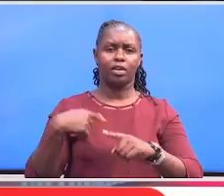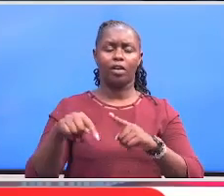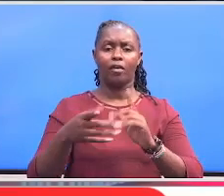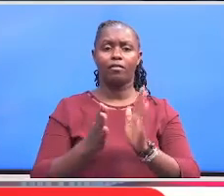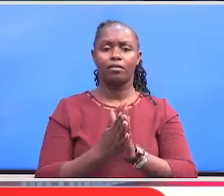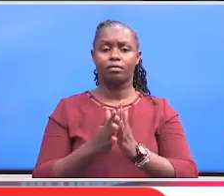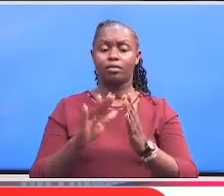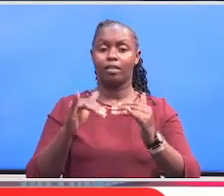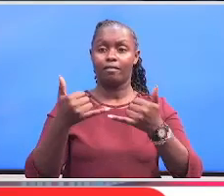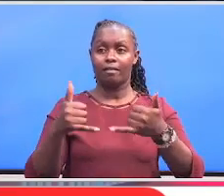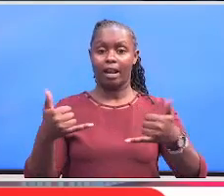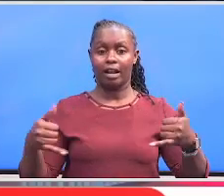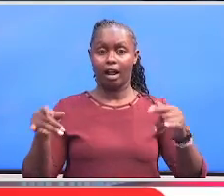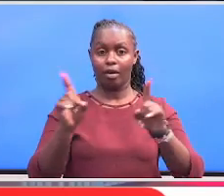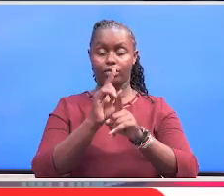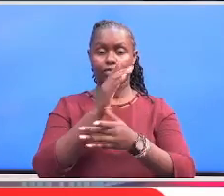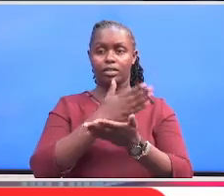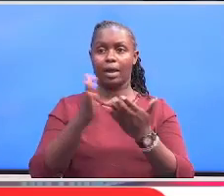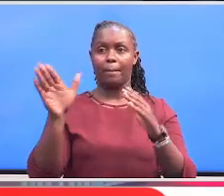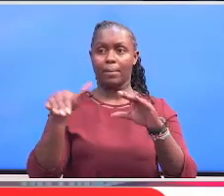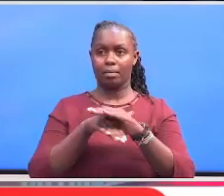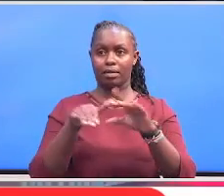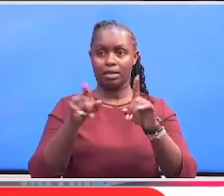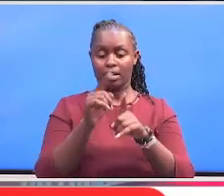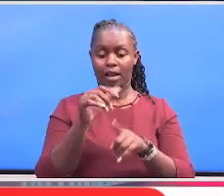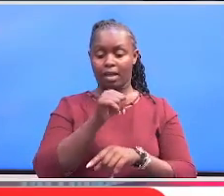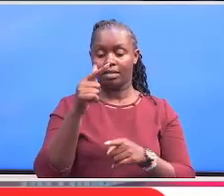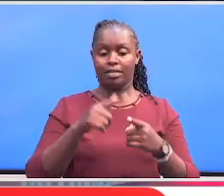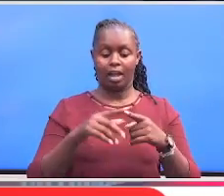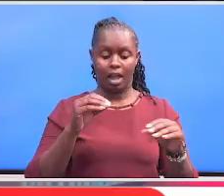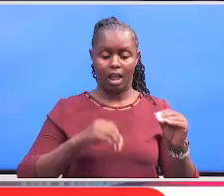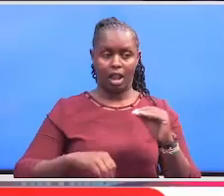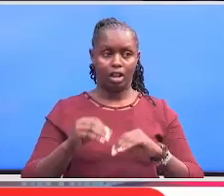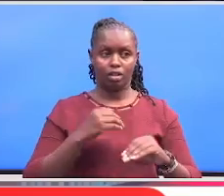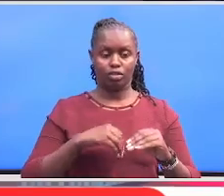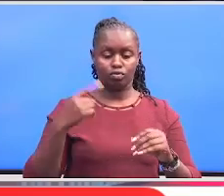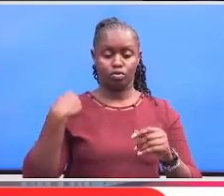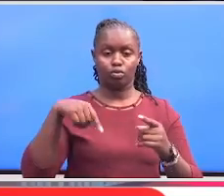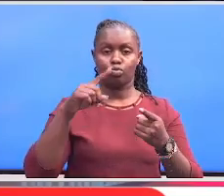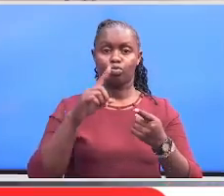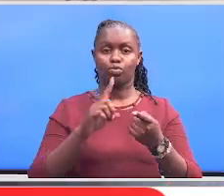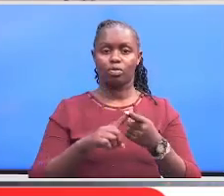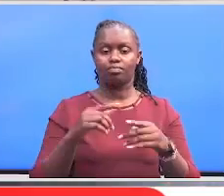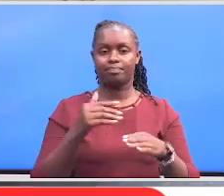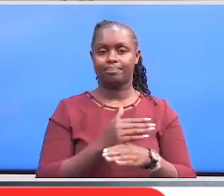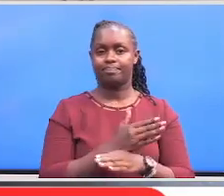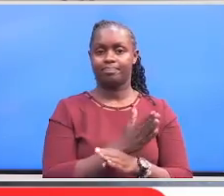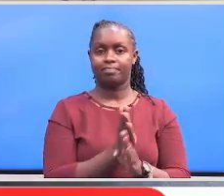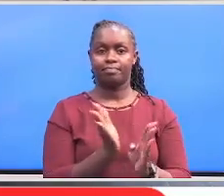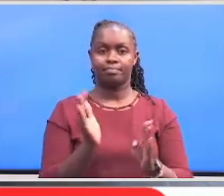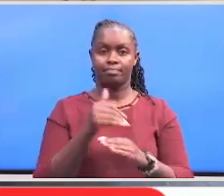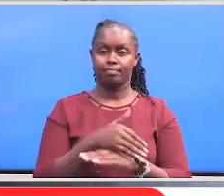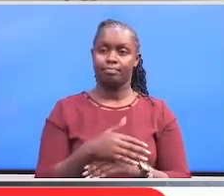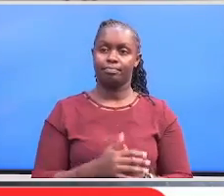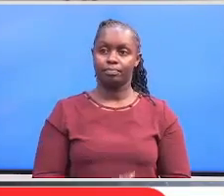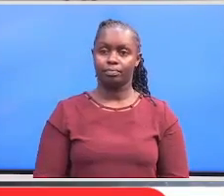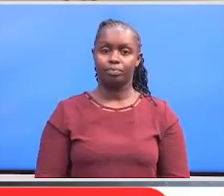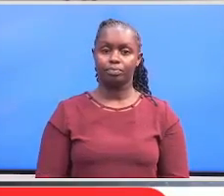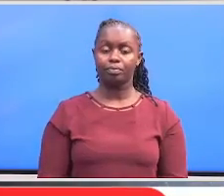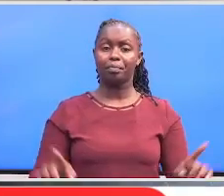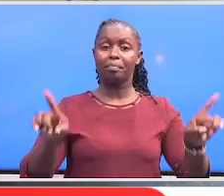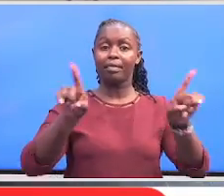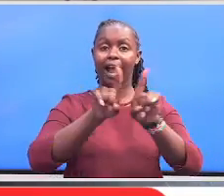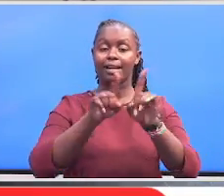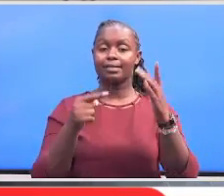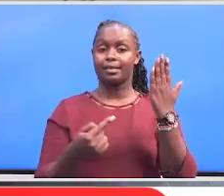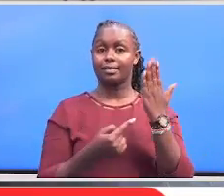and manipulation of numbers, as well as other election malpractice. Chichi Josephine with more on that story. As the